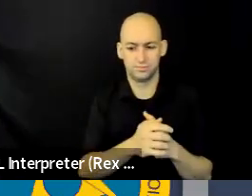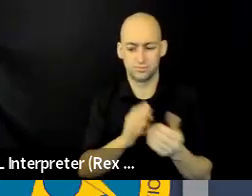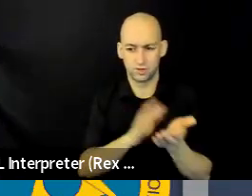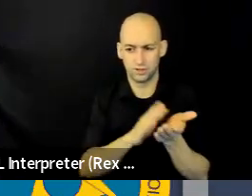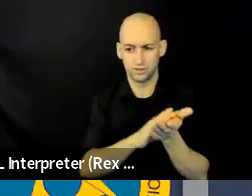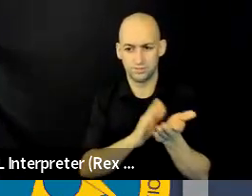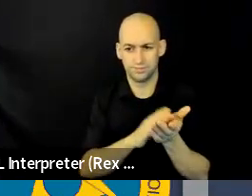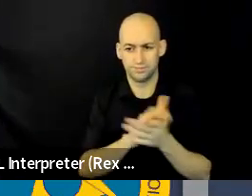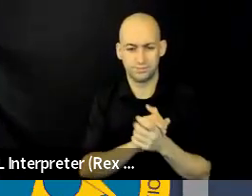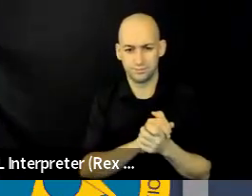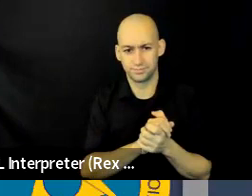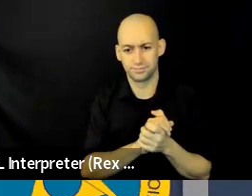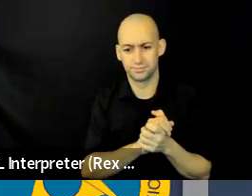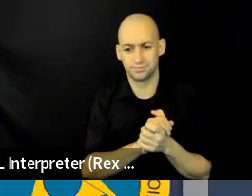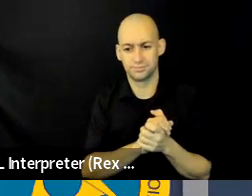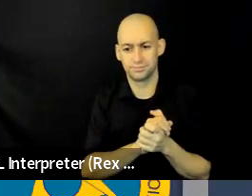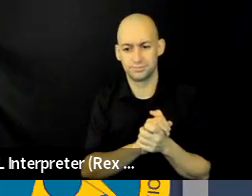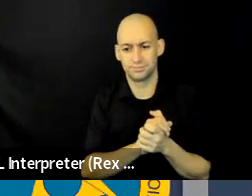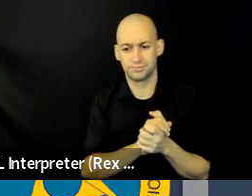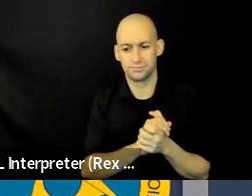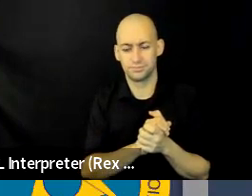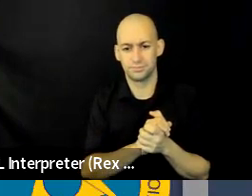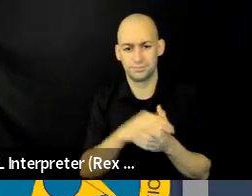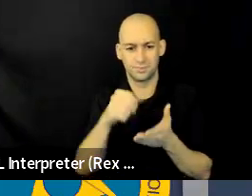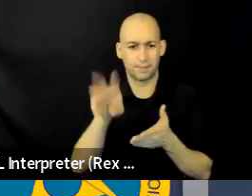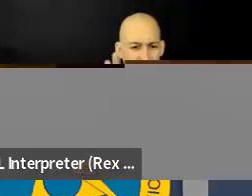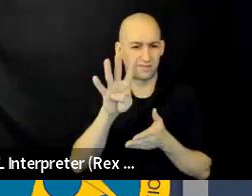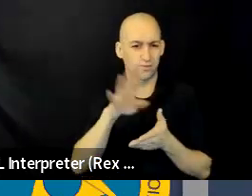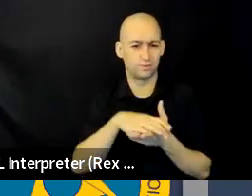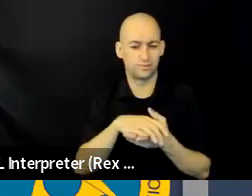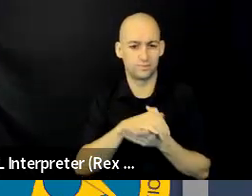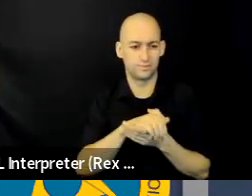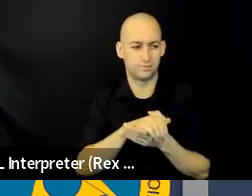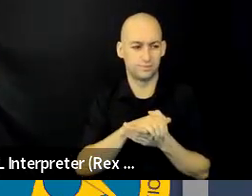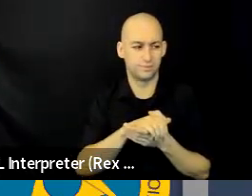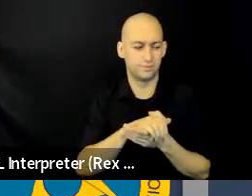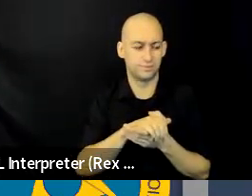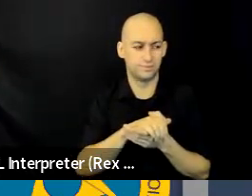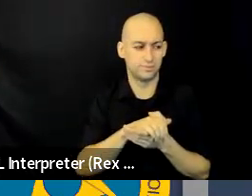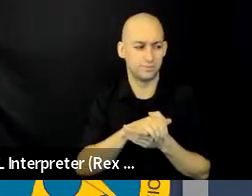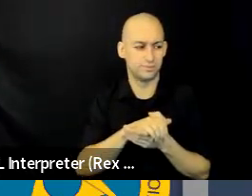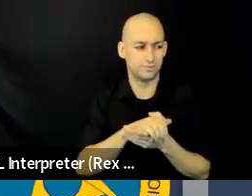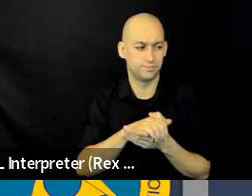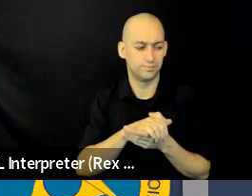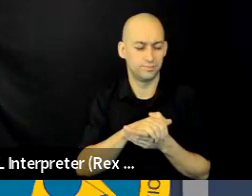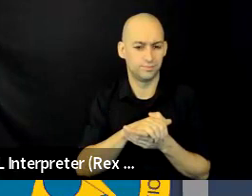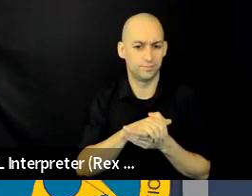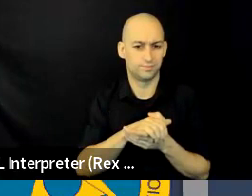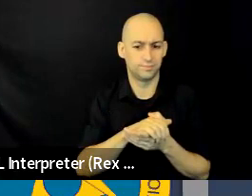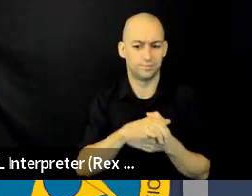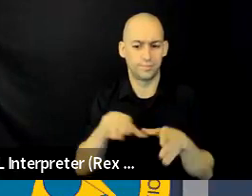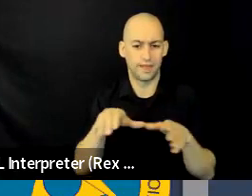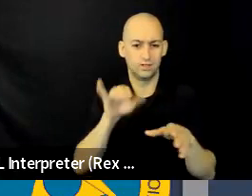Congratulations. We're on to tab 64. Sherry. Tab 64 is an action item to accept the